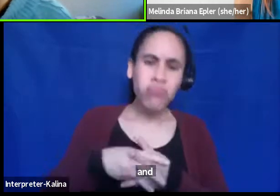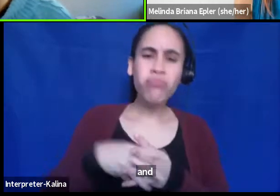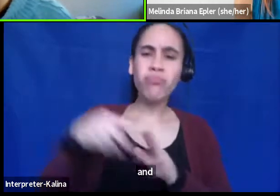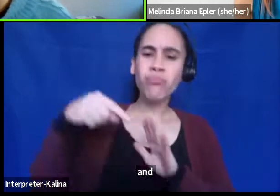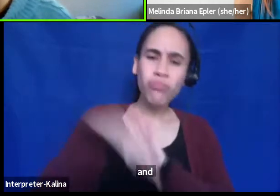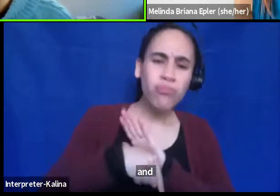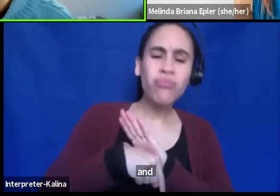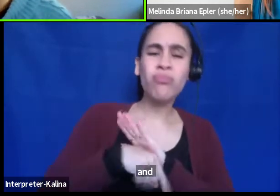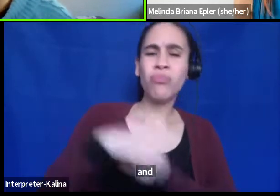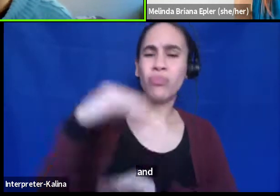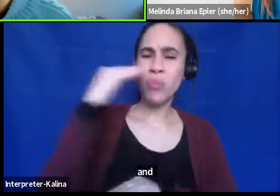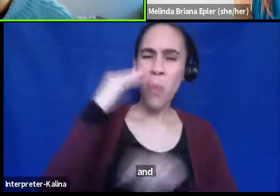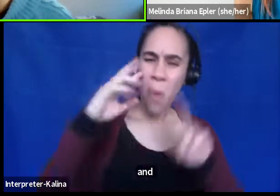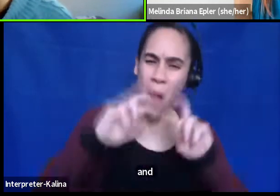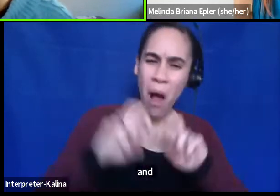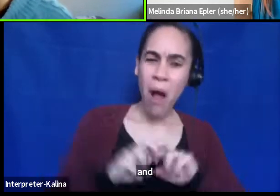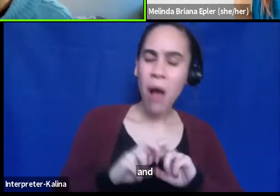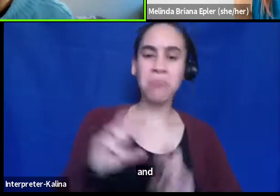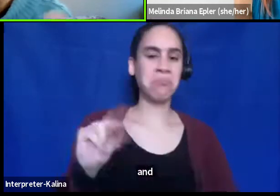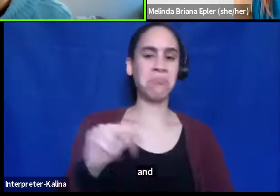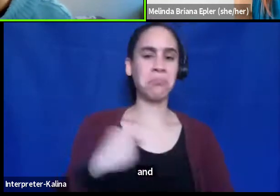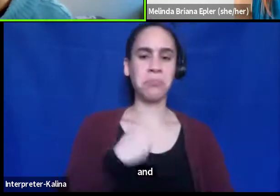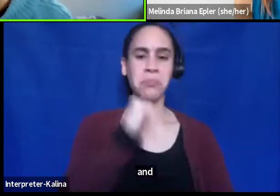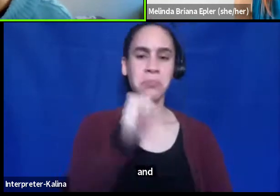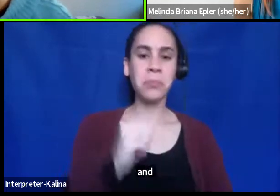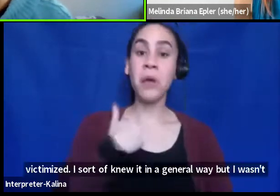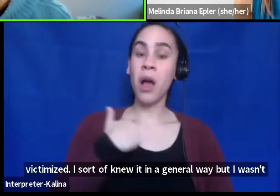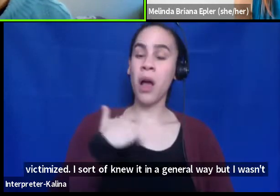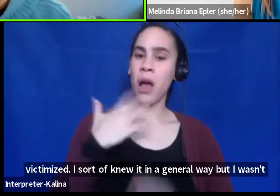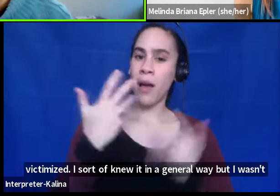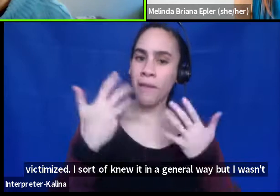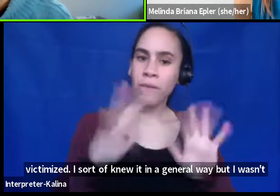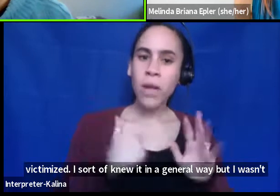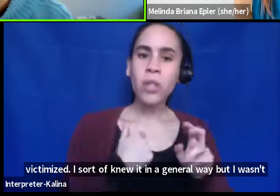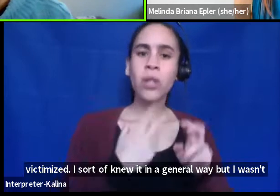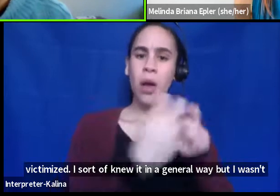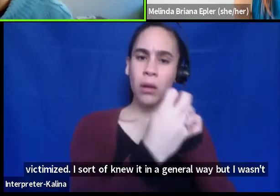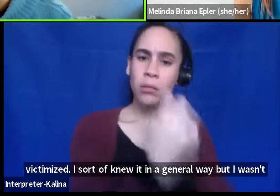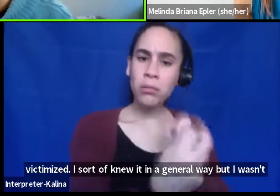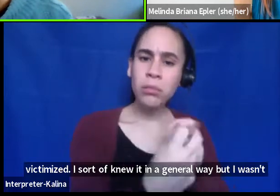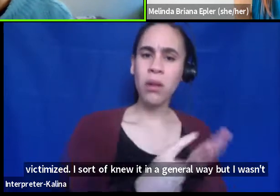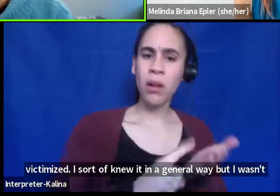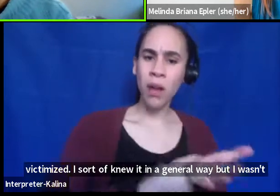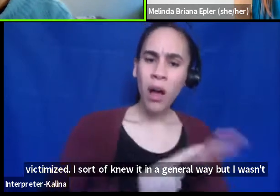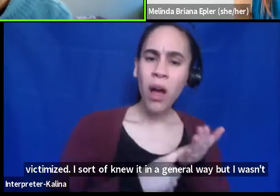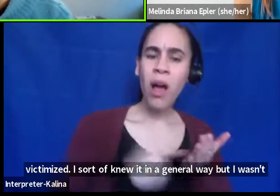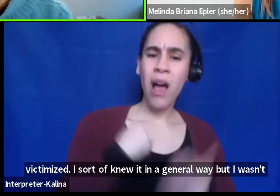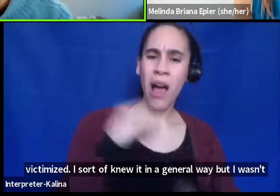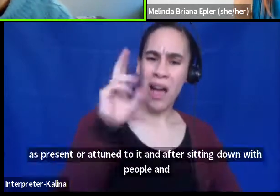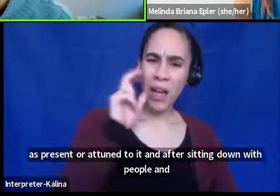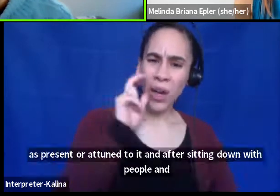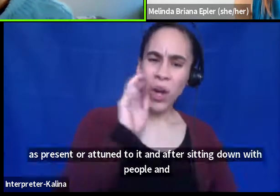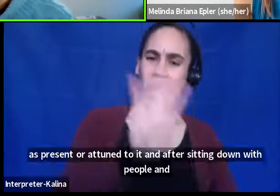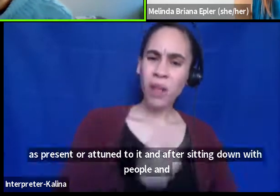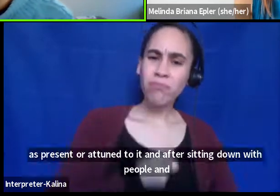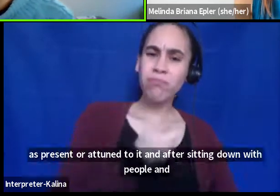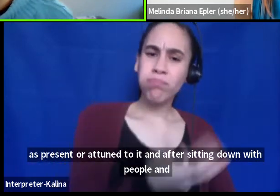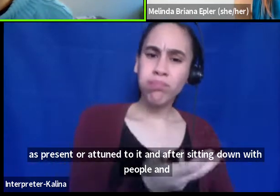it. And after sitting down with people and hearing their stories and hearing about people dying as a result of other people's